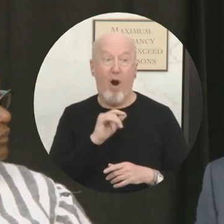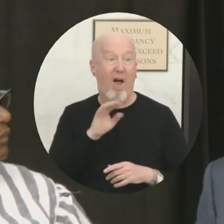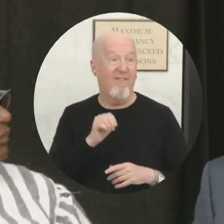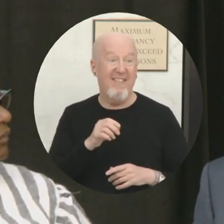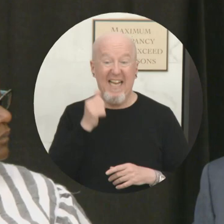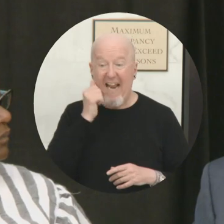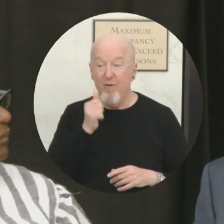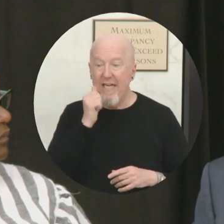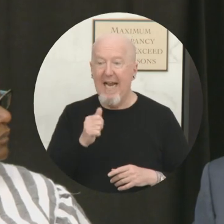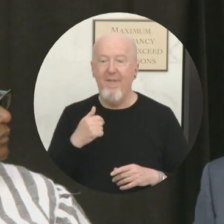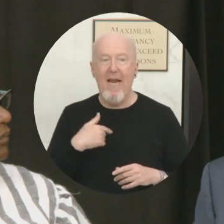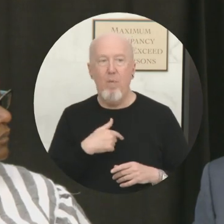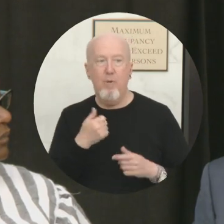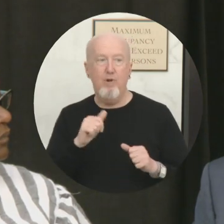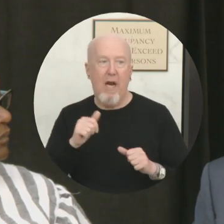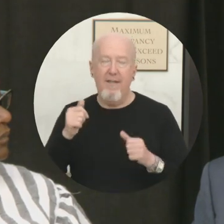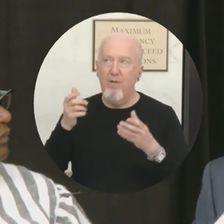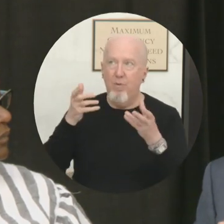were kind of brokering